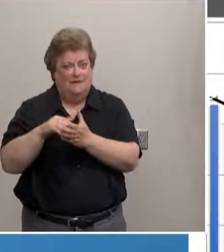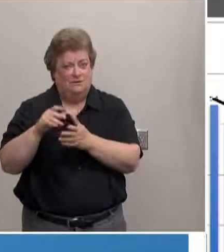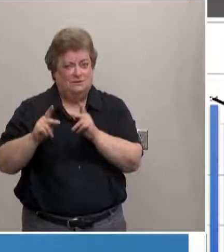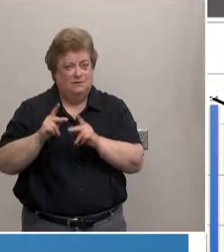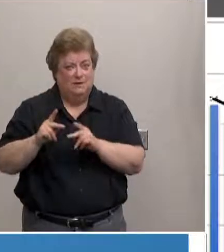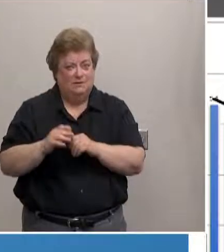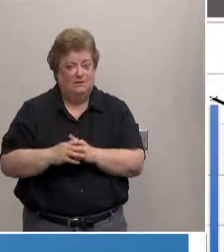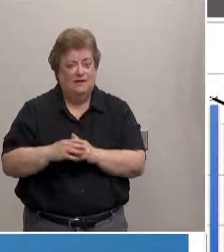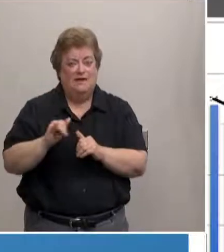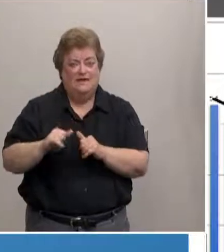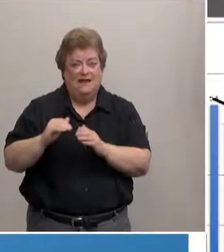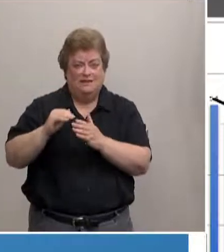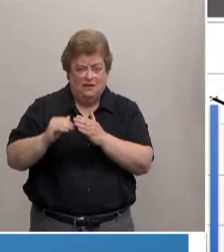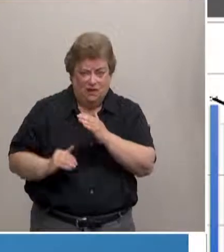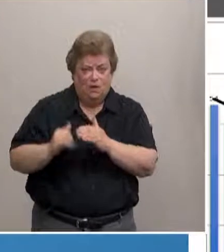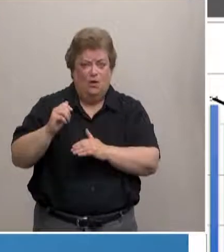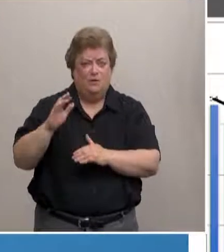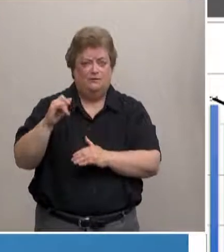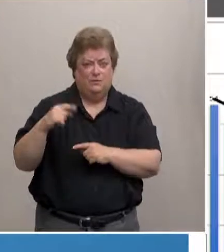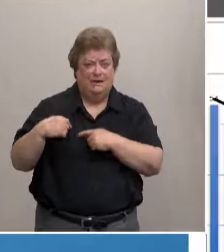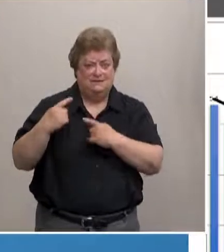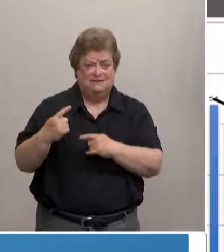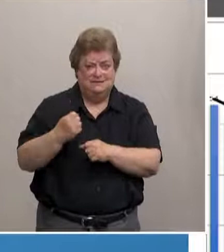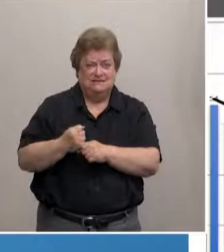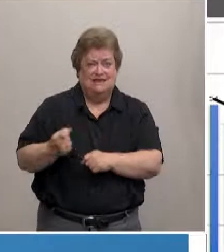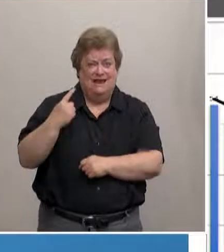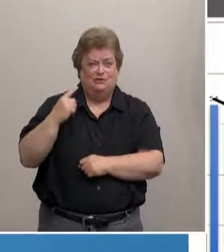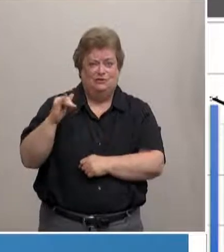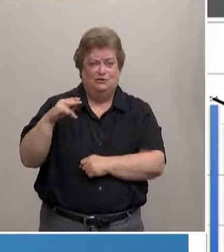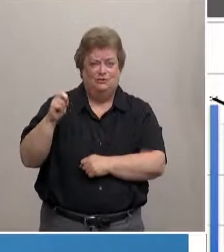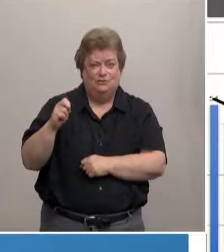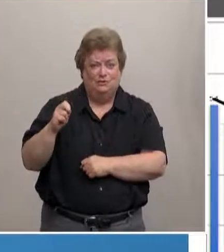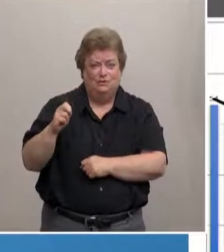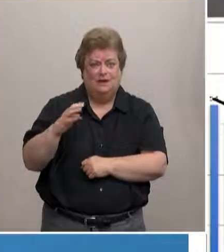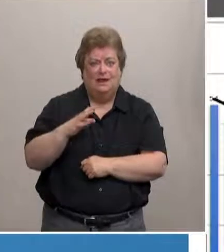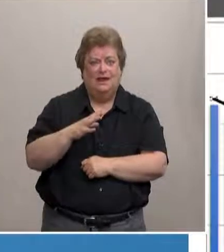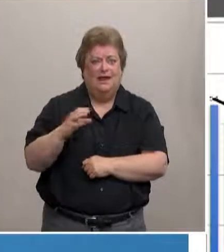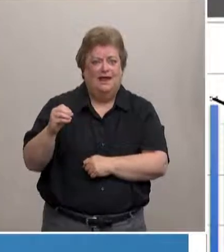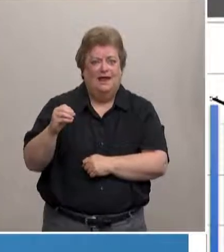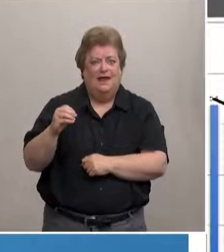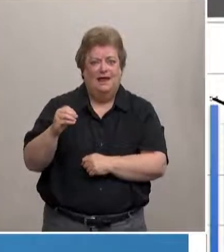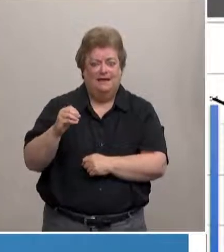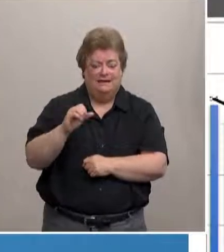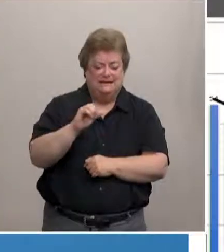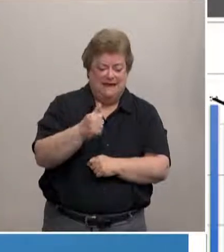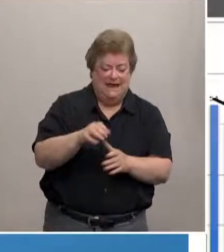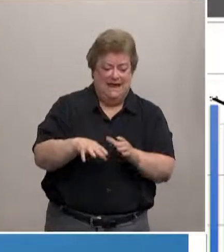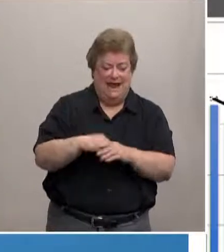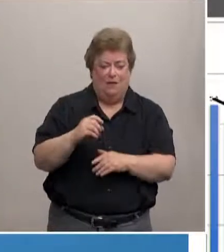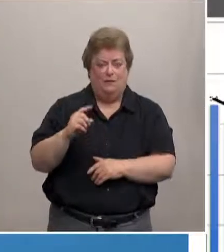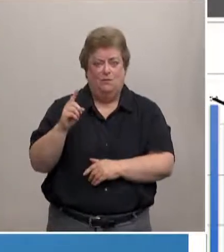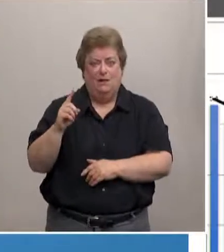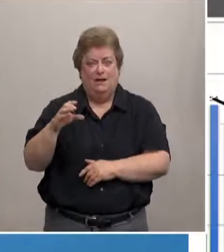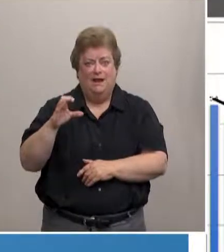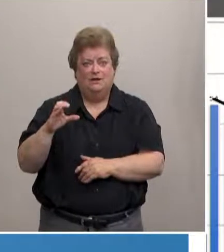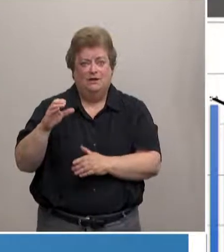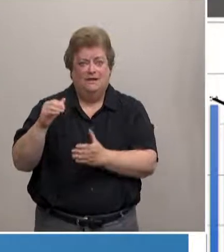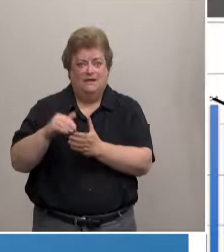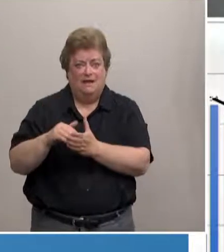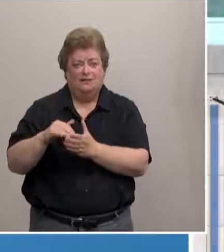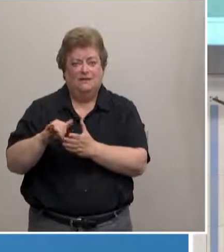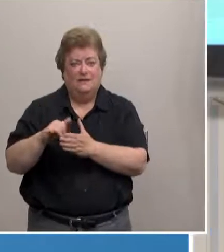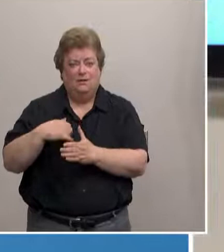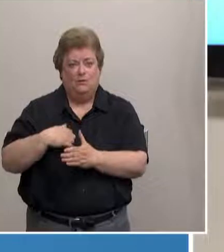rate since last June, and it is well below the case rate of 10 per 100,000 that we have been striving to